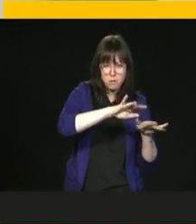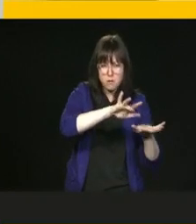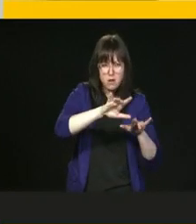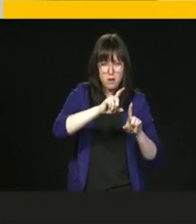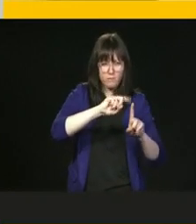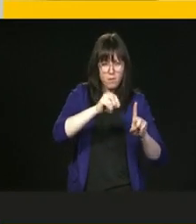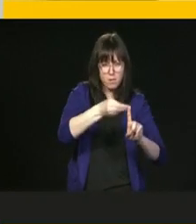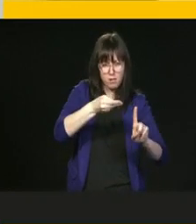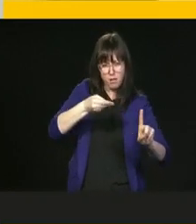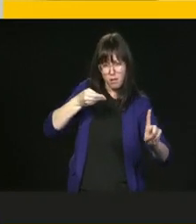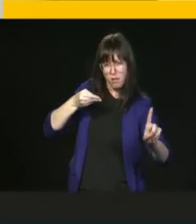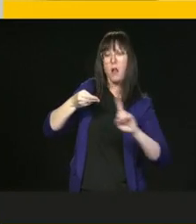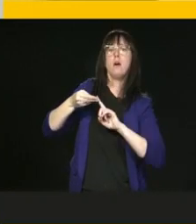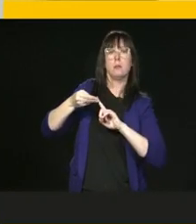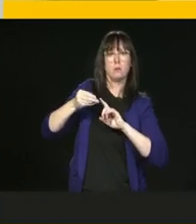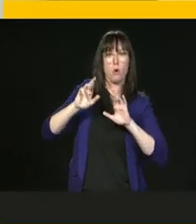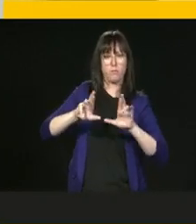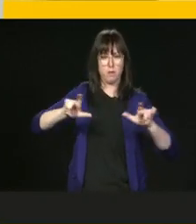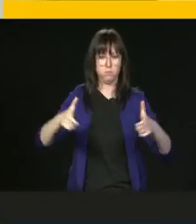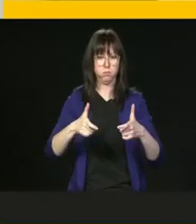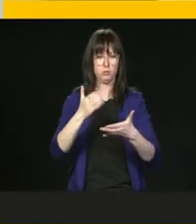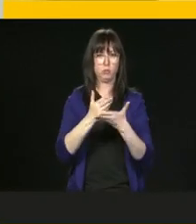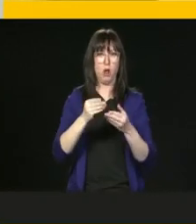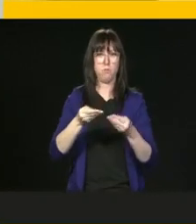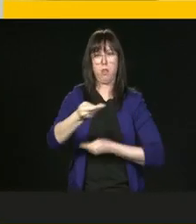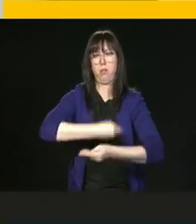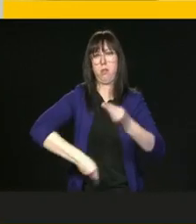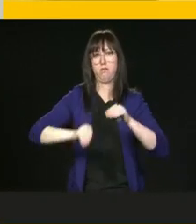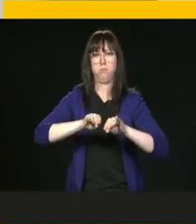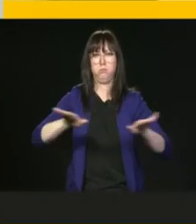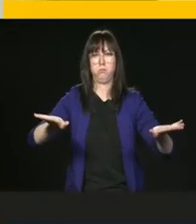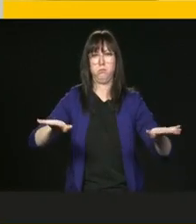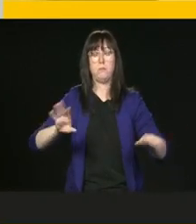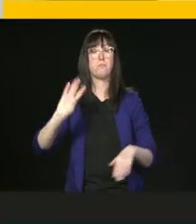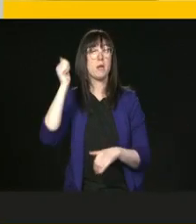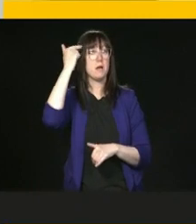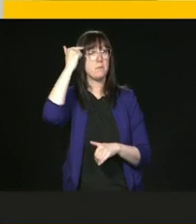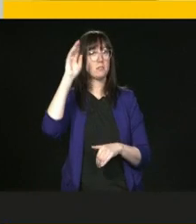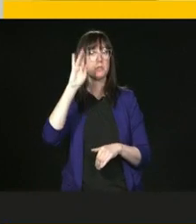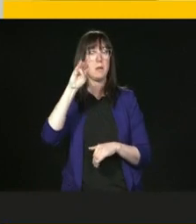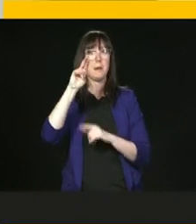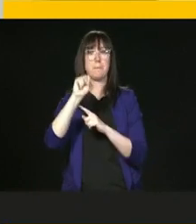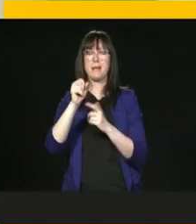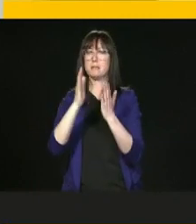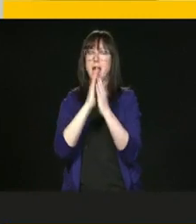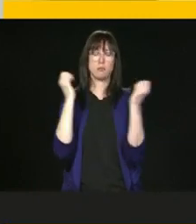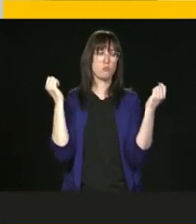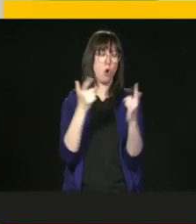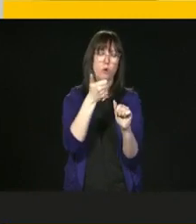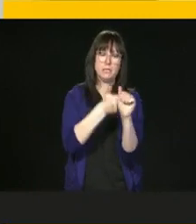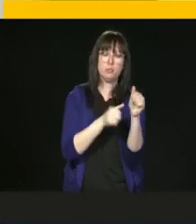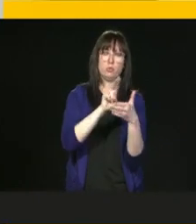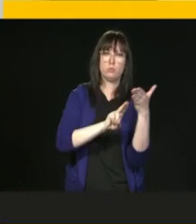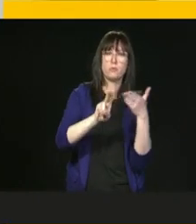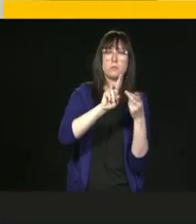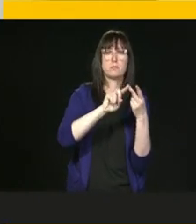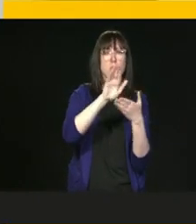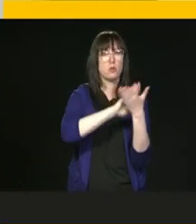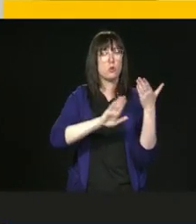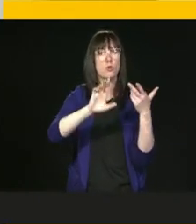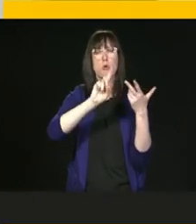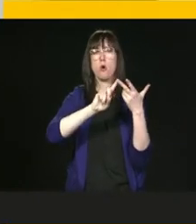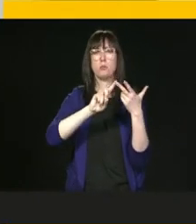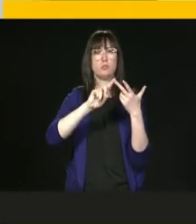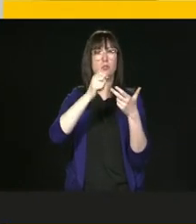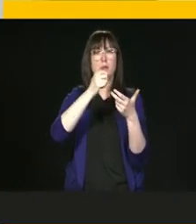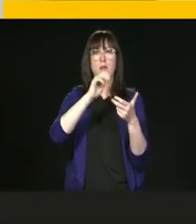spread. Minister Baines has also sent a call to action to every university, college, polytechnic,